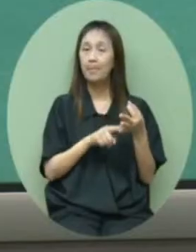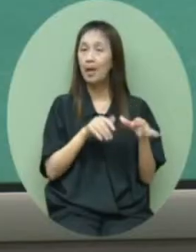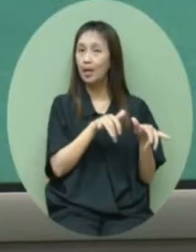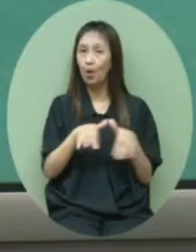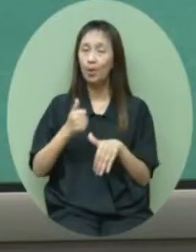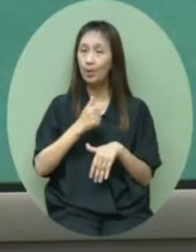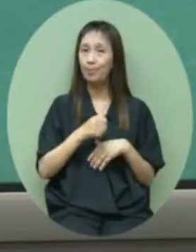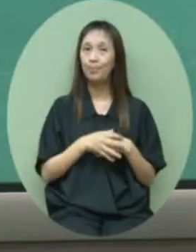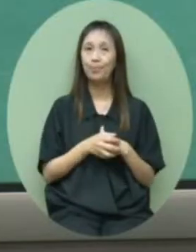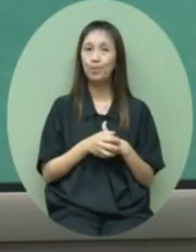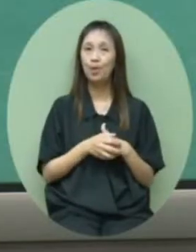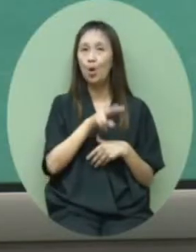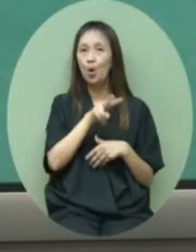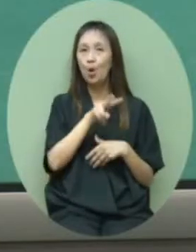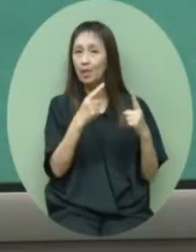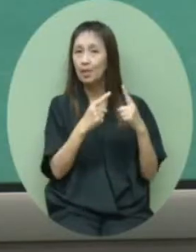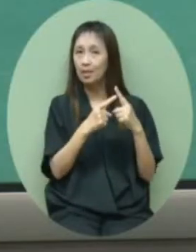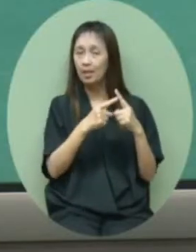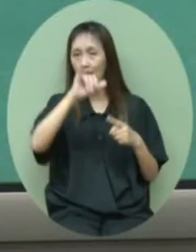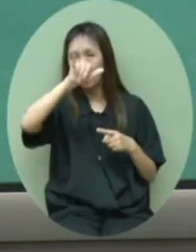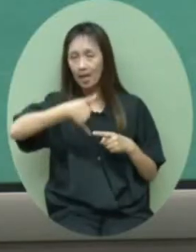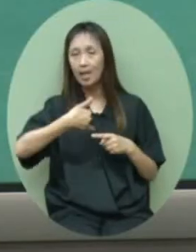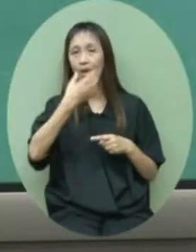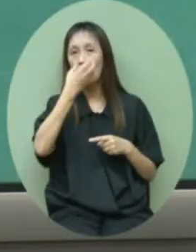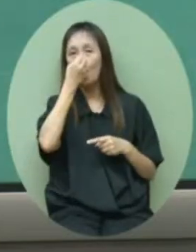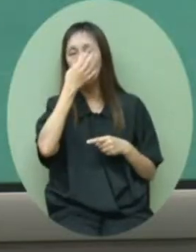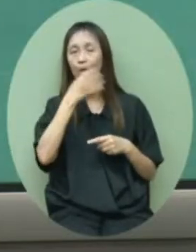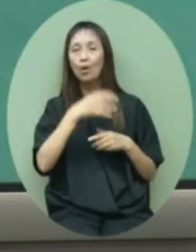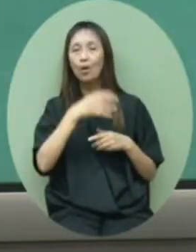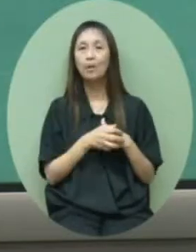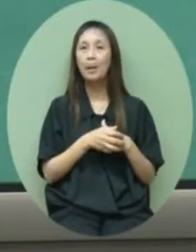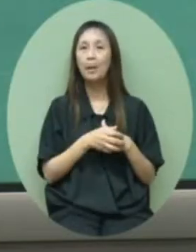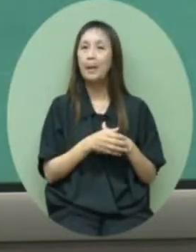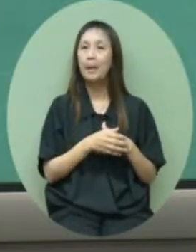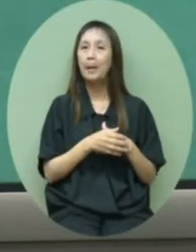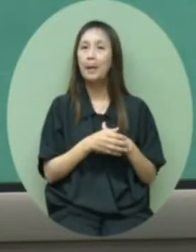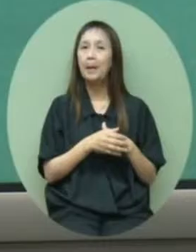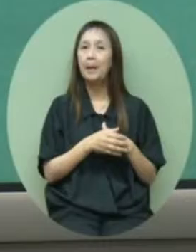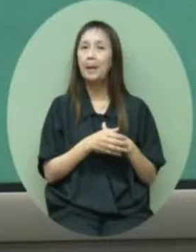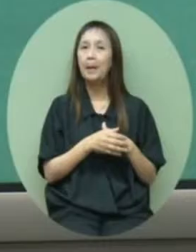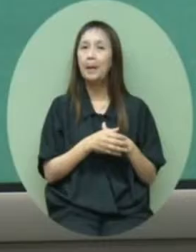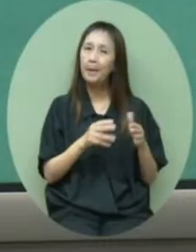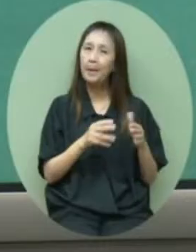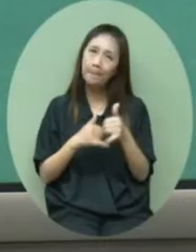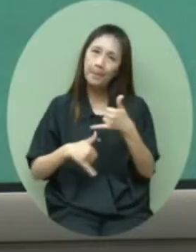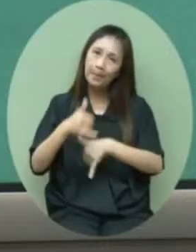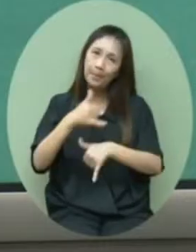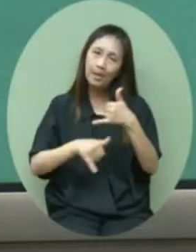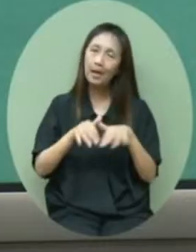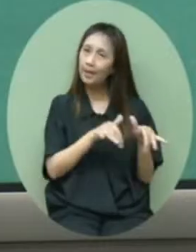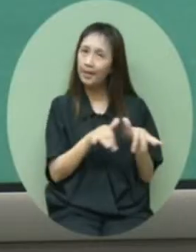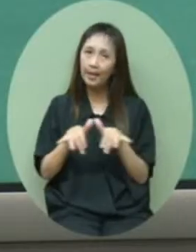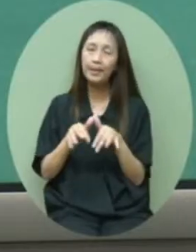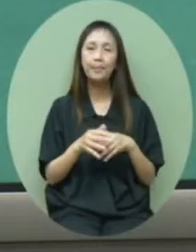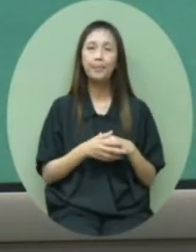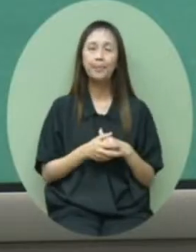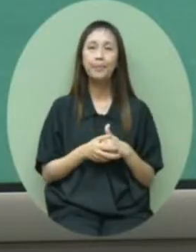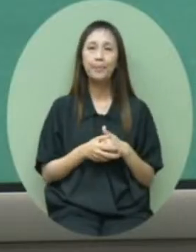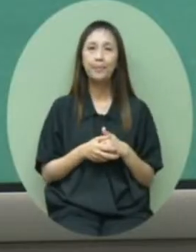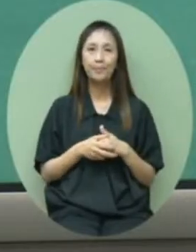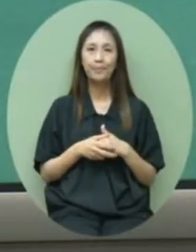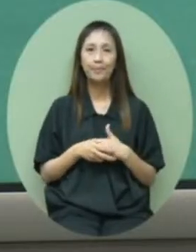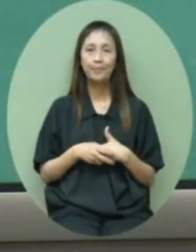really get us even more excited. And we see if that will happen, but we'll work hard